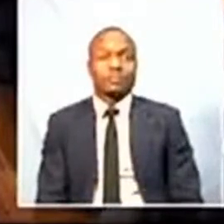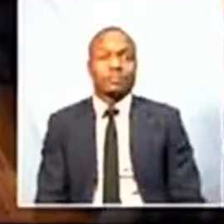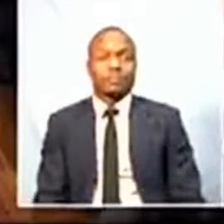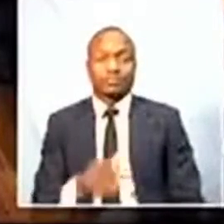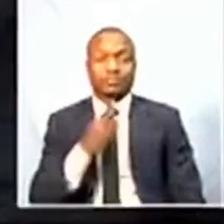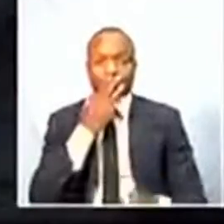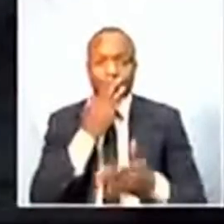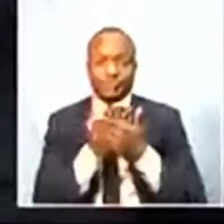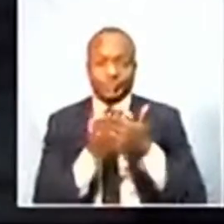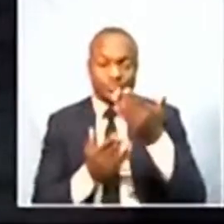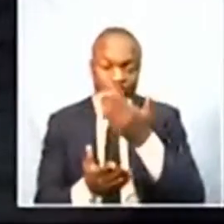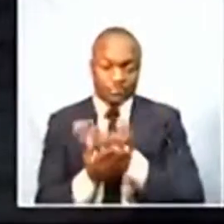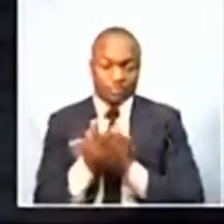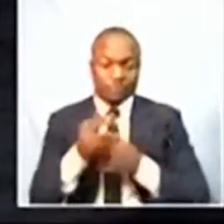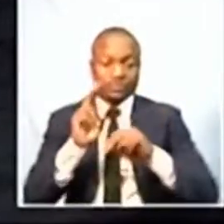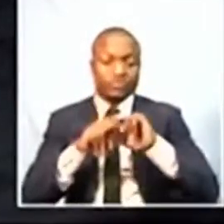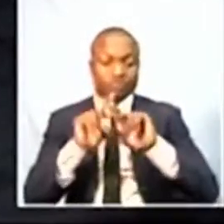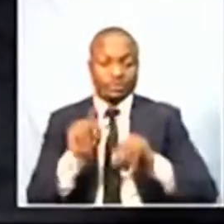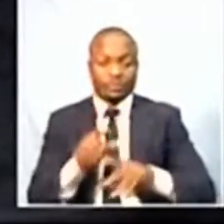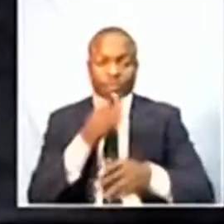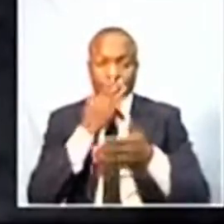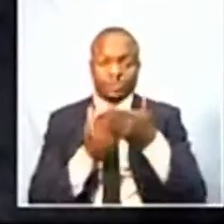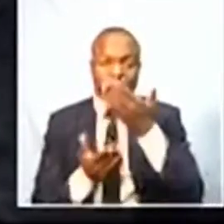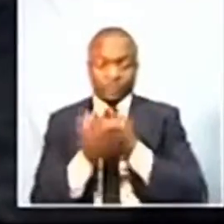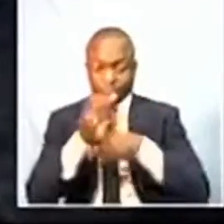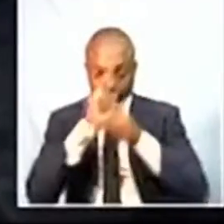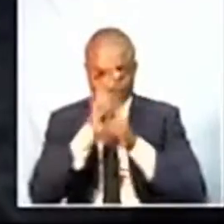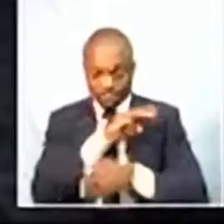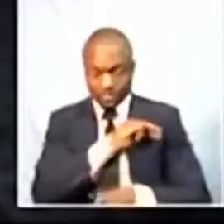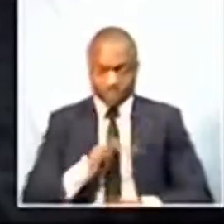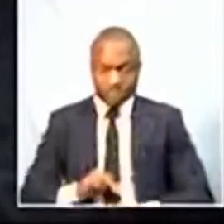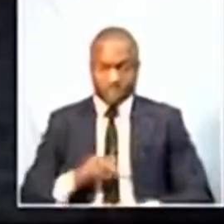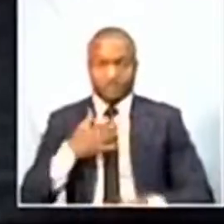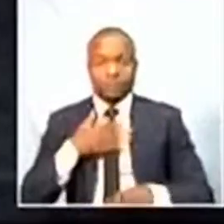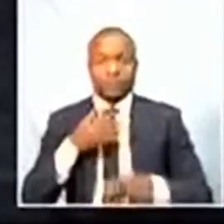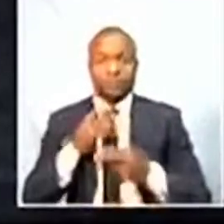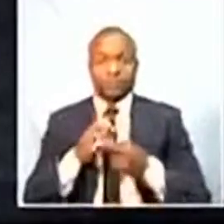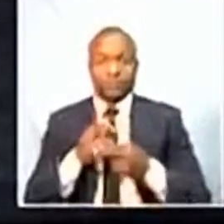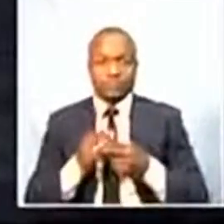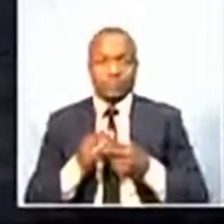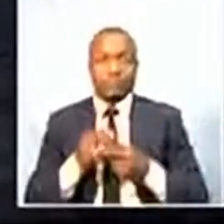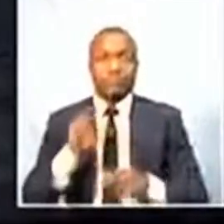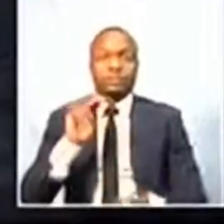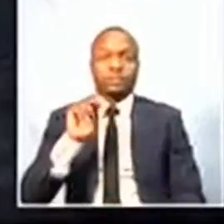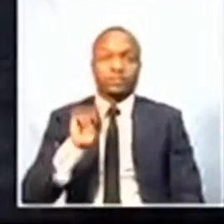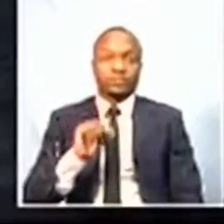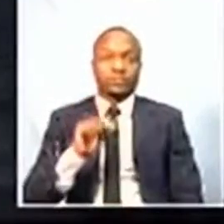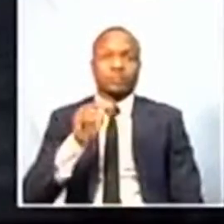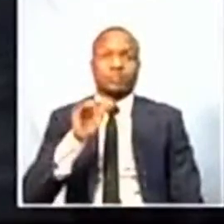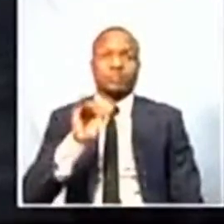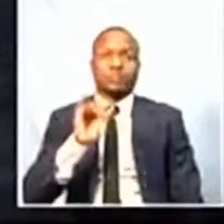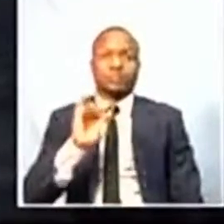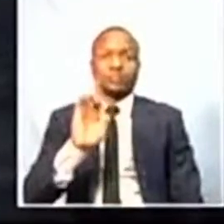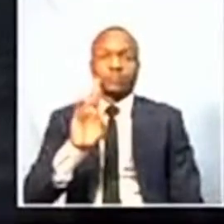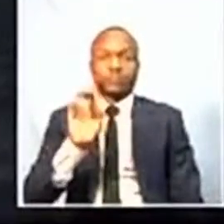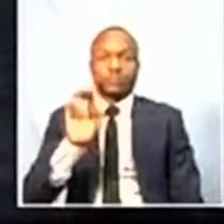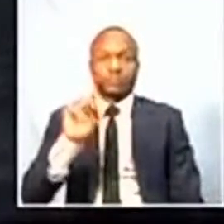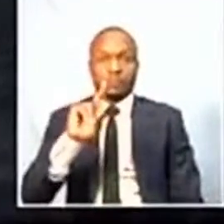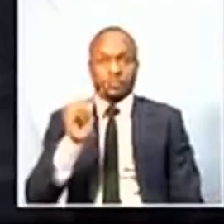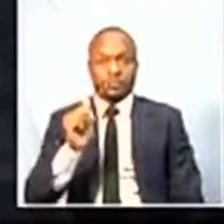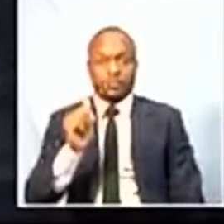Good morning, Mr. Chairman. Good morning, honorable members of the committee. My name is Sira Nyirenda, Director, in charge